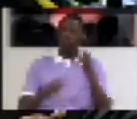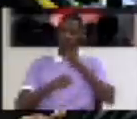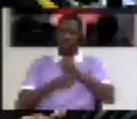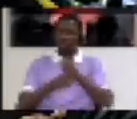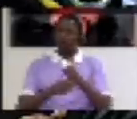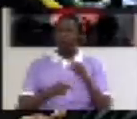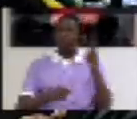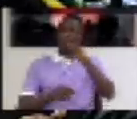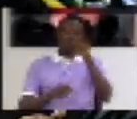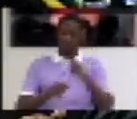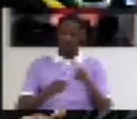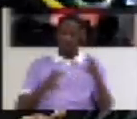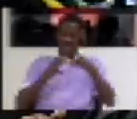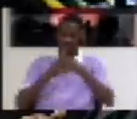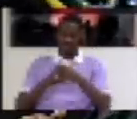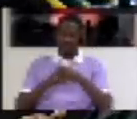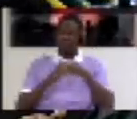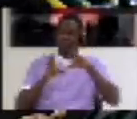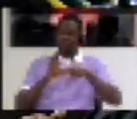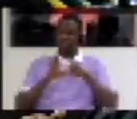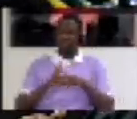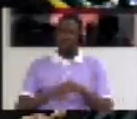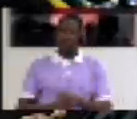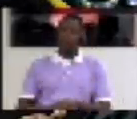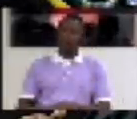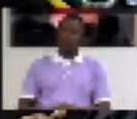Yes, when you go, you